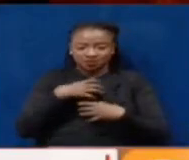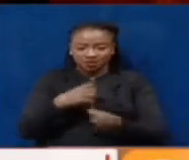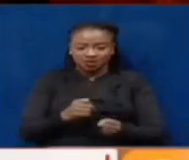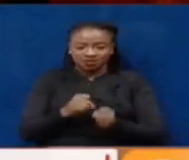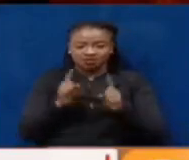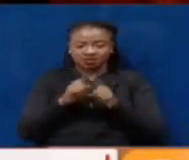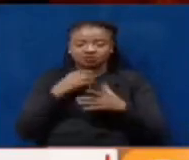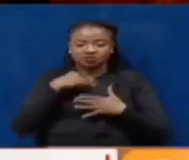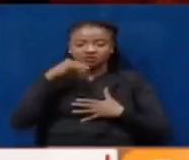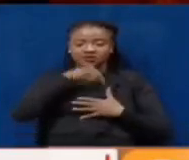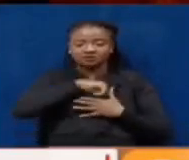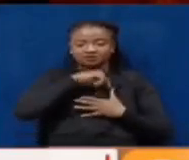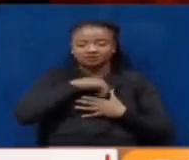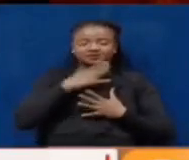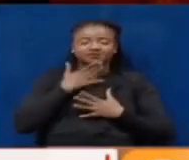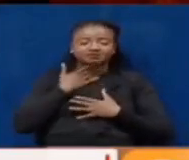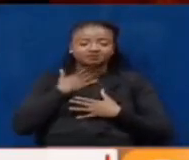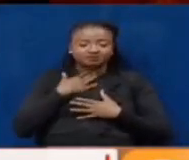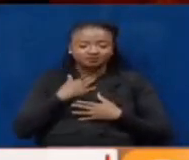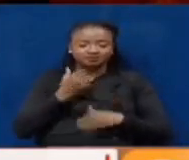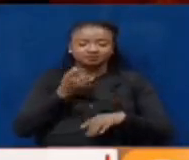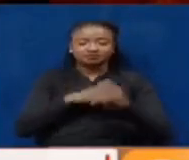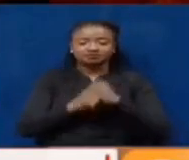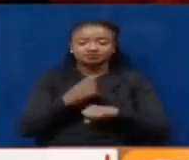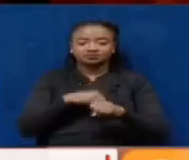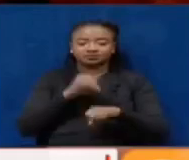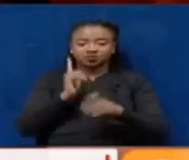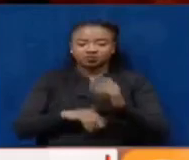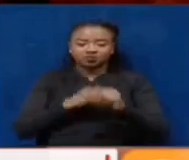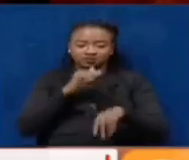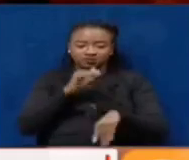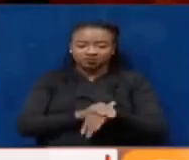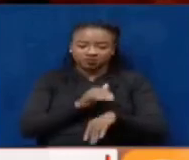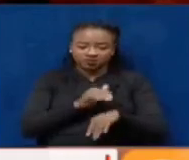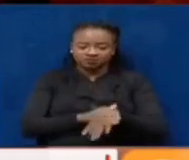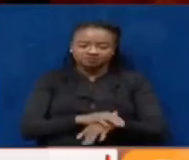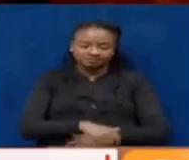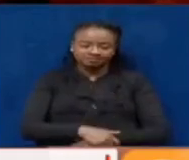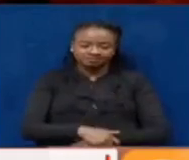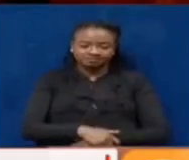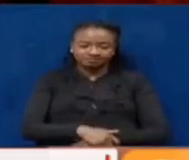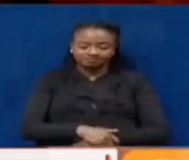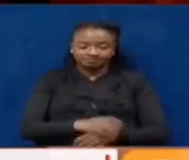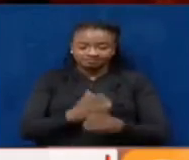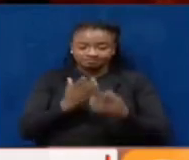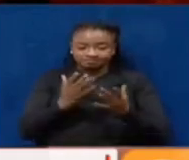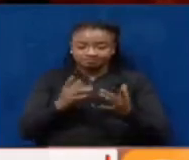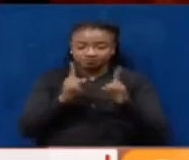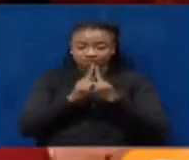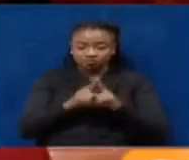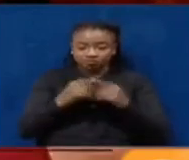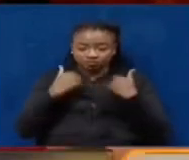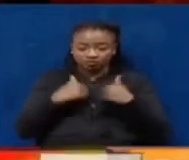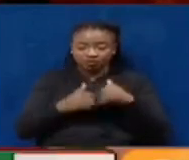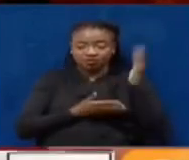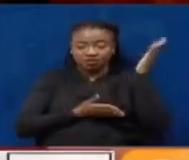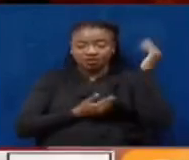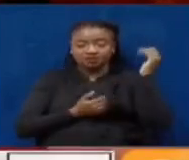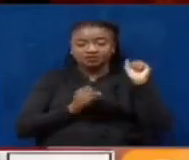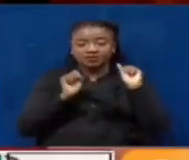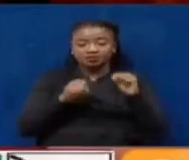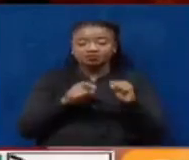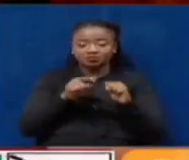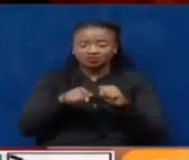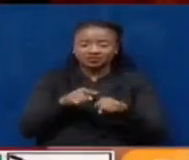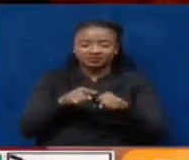desire for that which is good for our nation. Mr. Speaker, I would have expected that the crumbling relationships